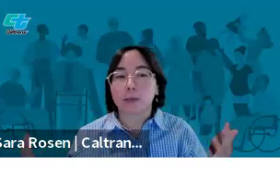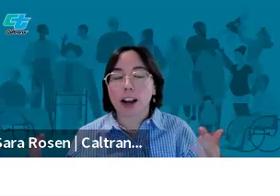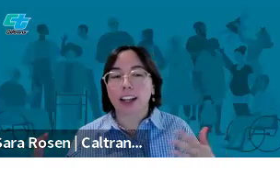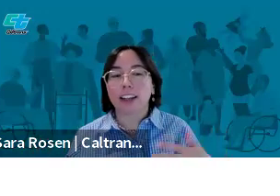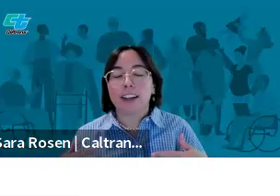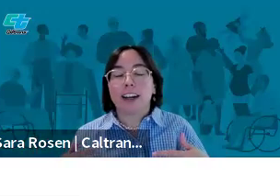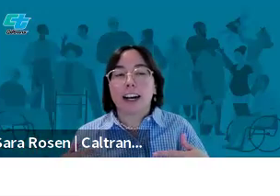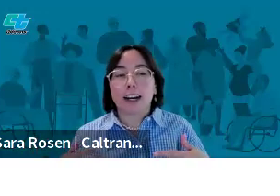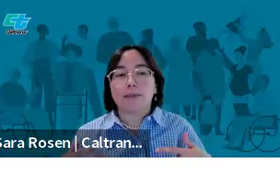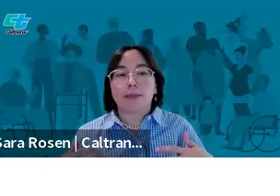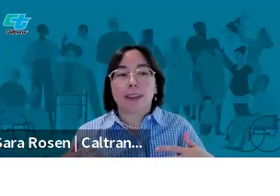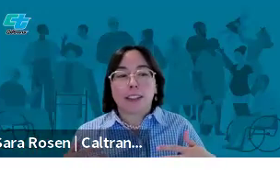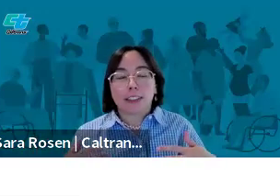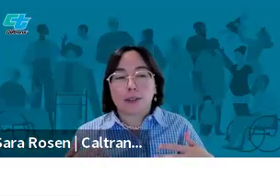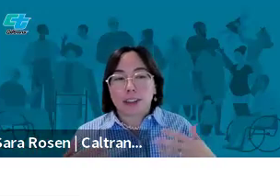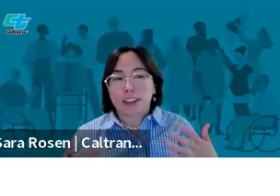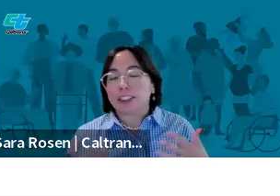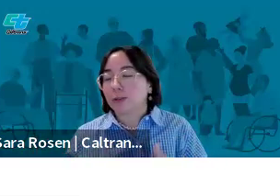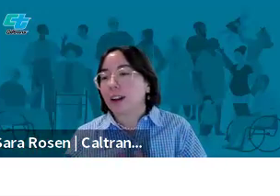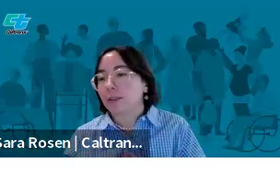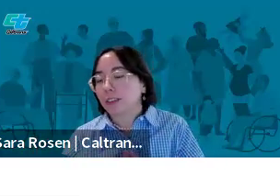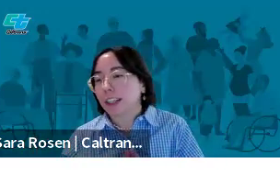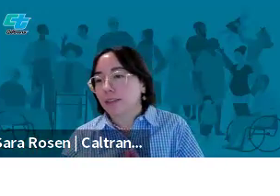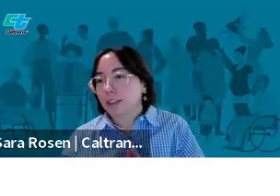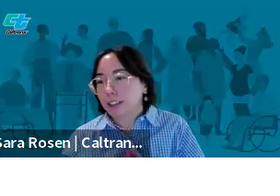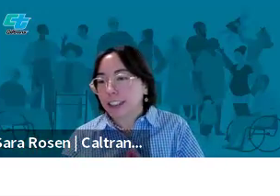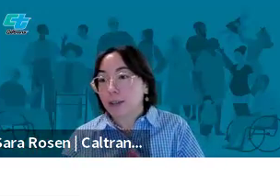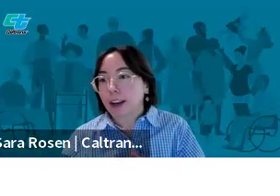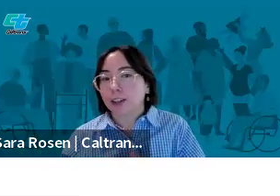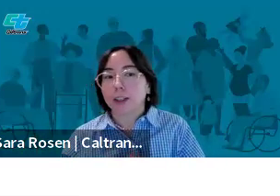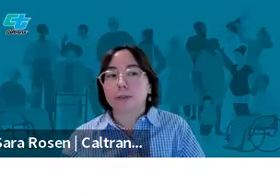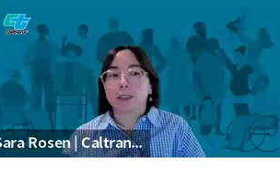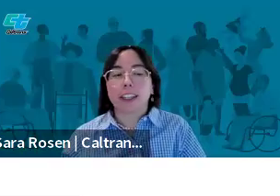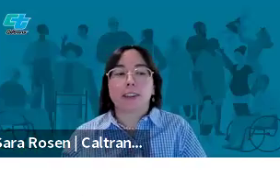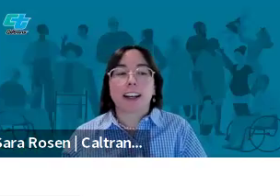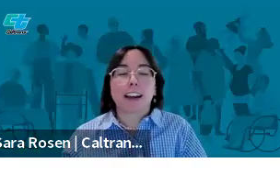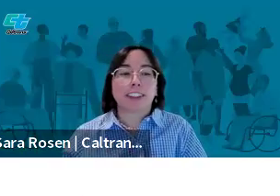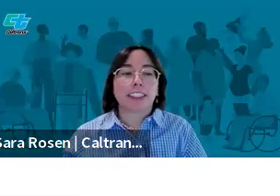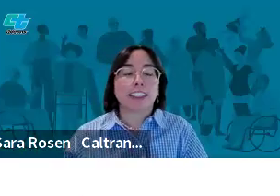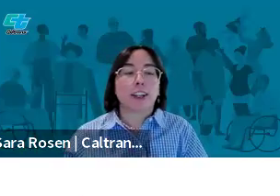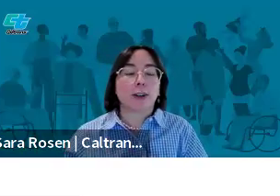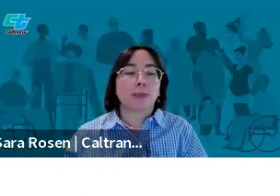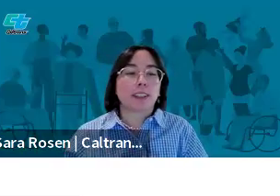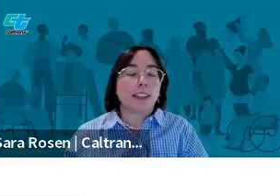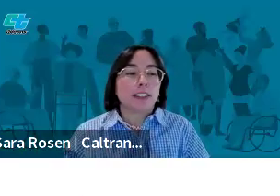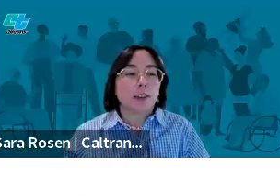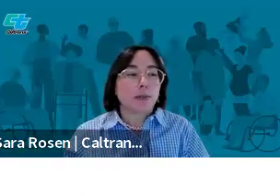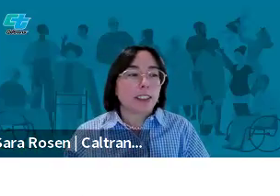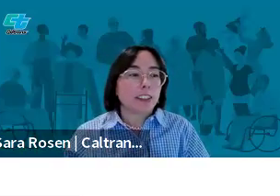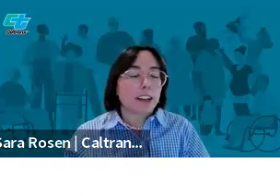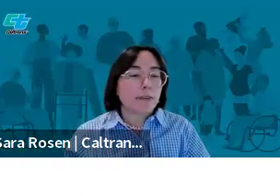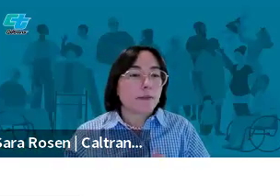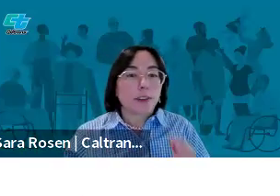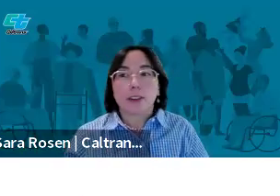staff statewide. So this is why we're looking for statewide groups, statewide advocacy groups.